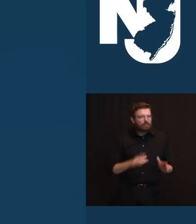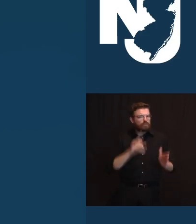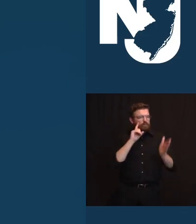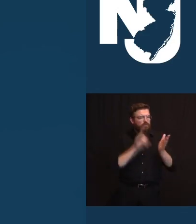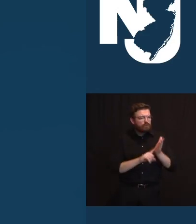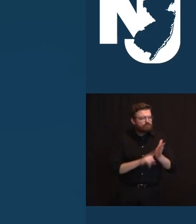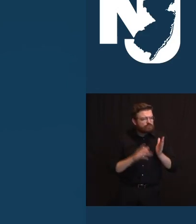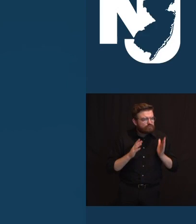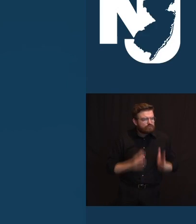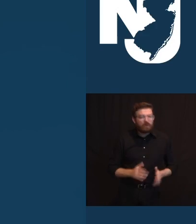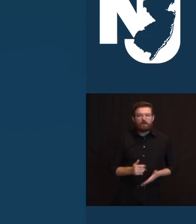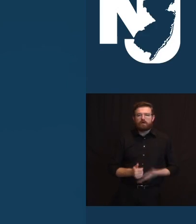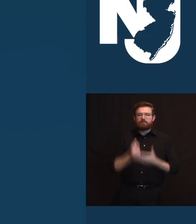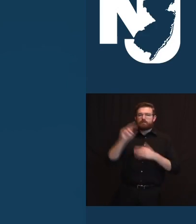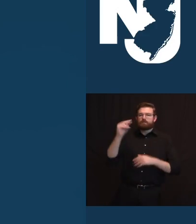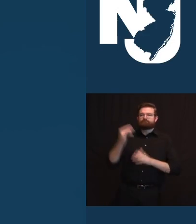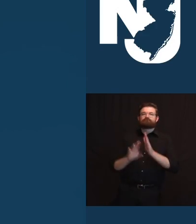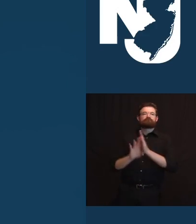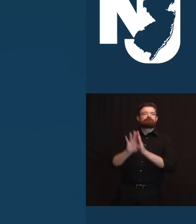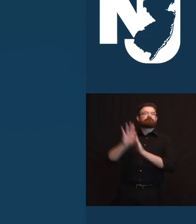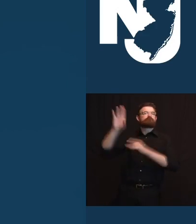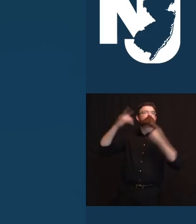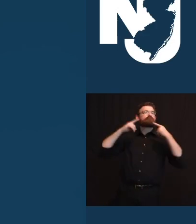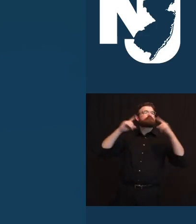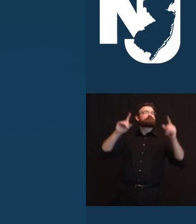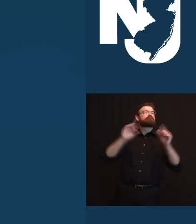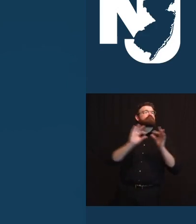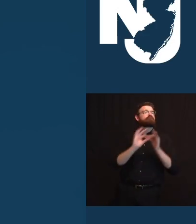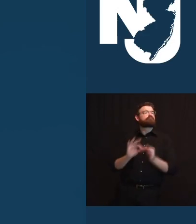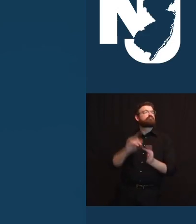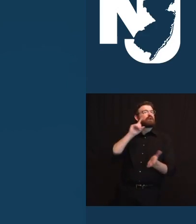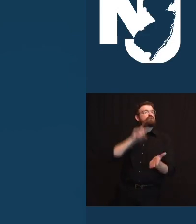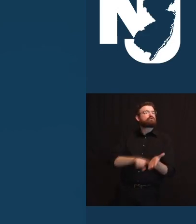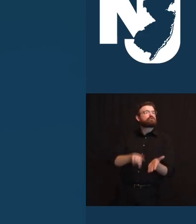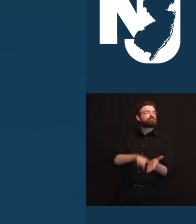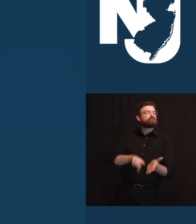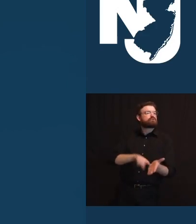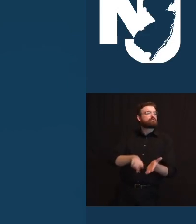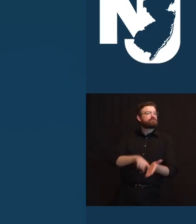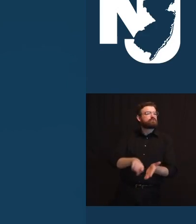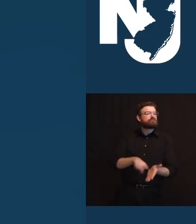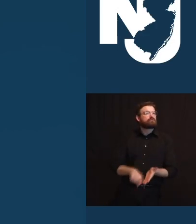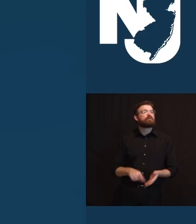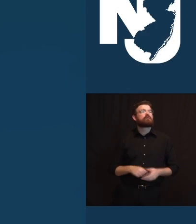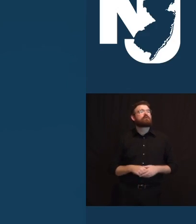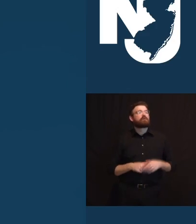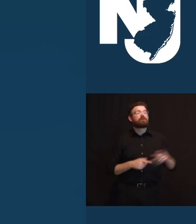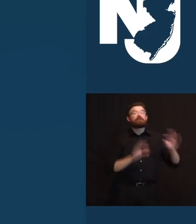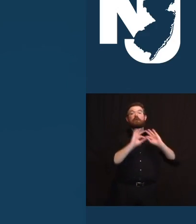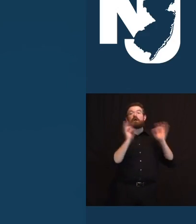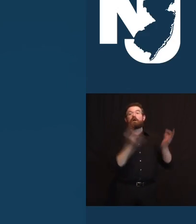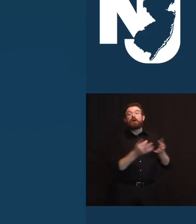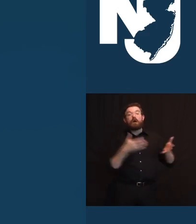sciences, even if she didn't boast about it. She leaves literally no survivors. The person with whom I had the honor of speaking about Esther